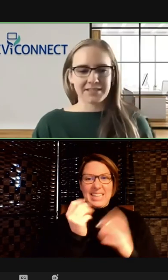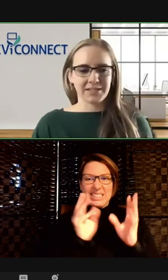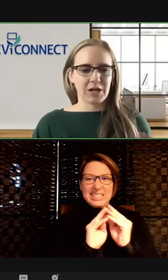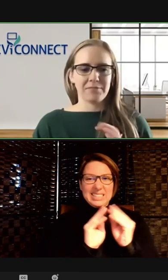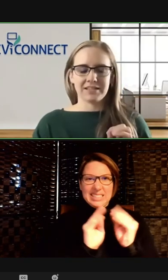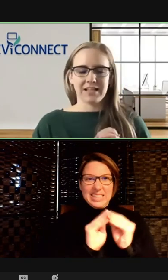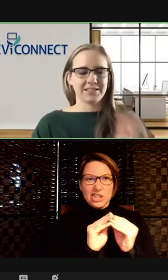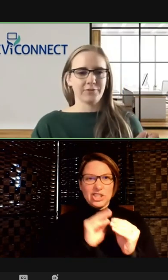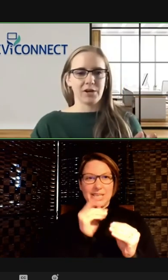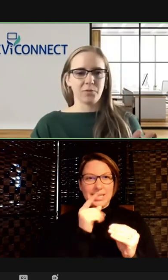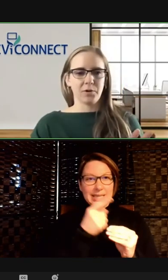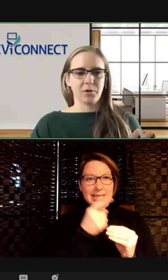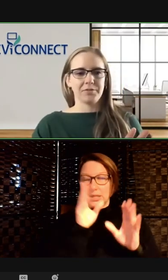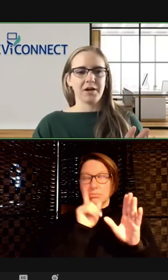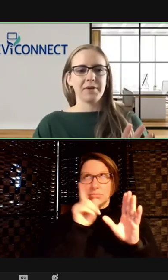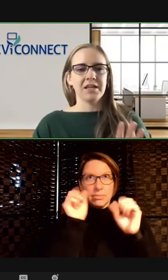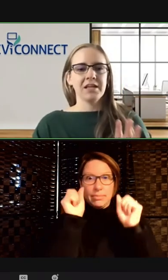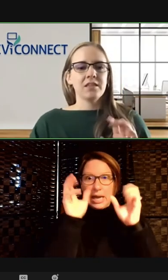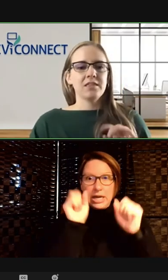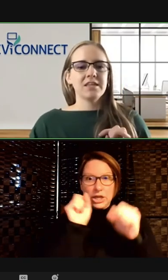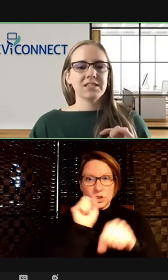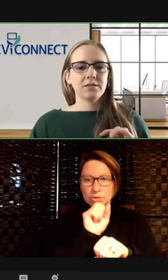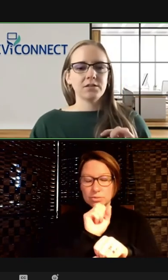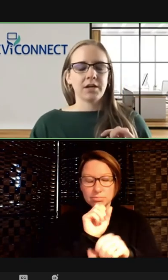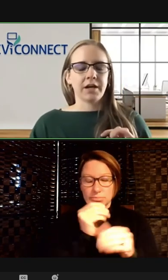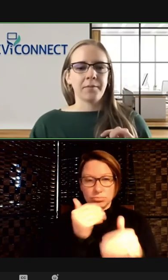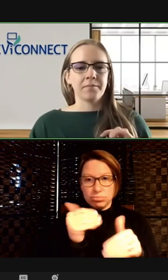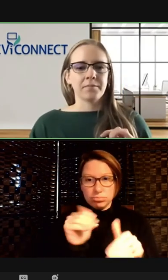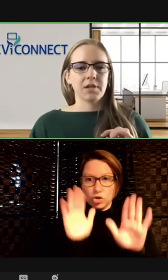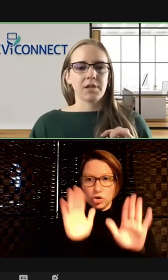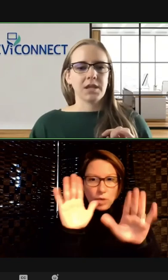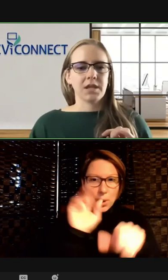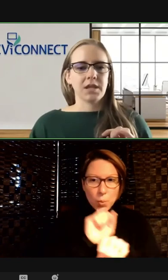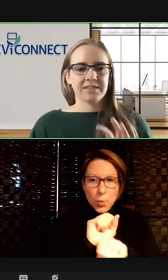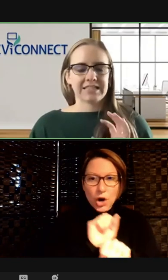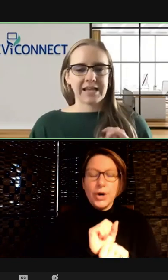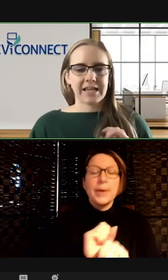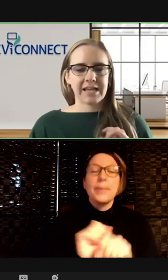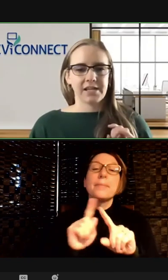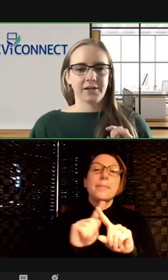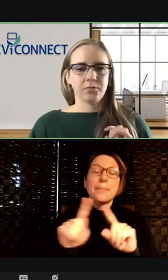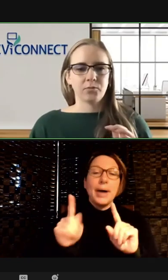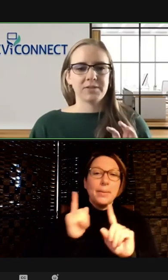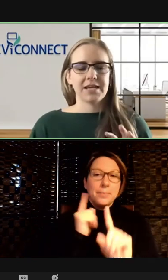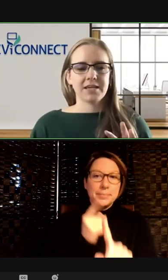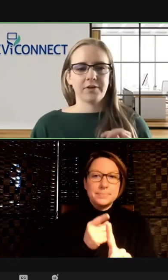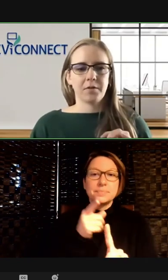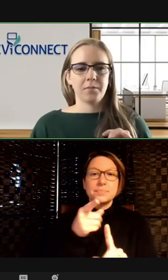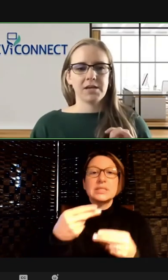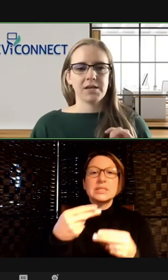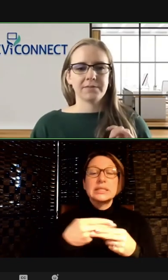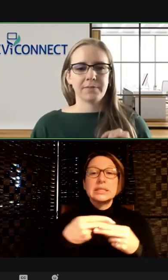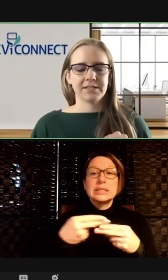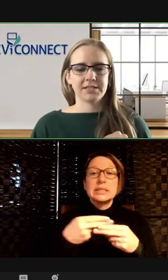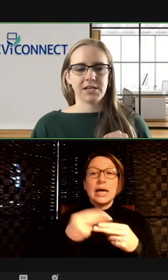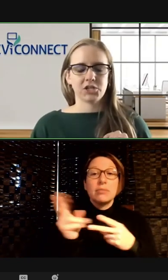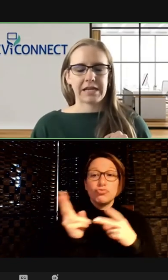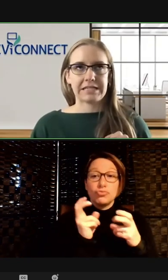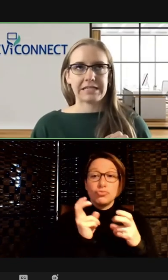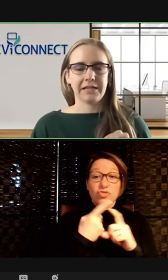an amazing job, has lots of great work out there. But this image, that this slide here, was taken from